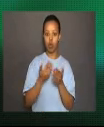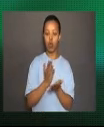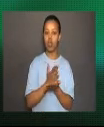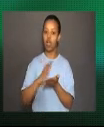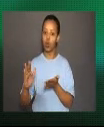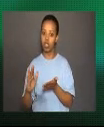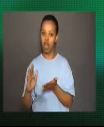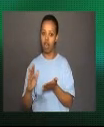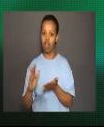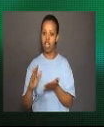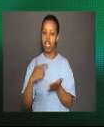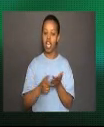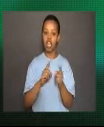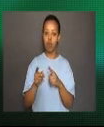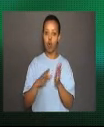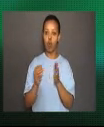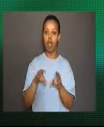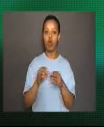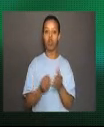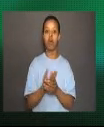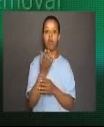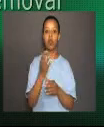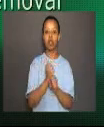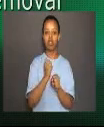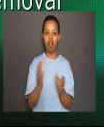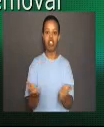initiate the process of replication.